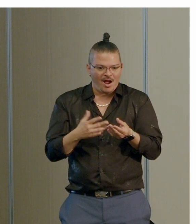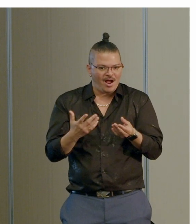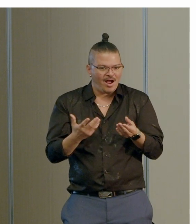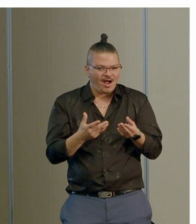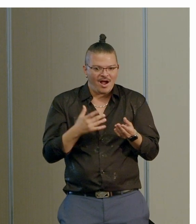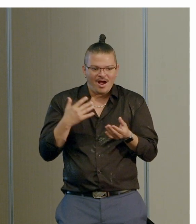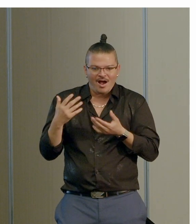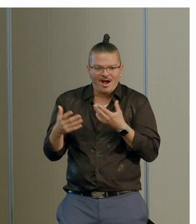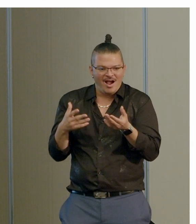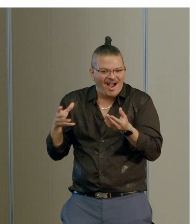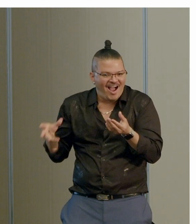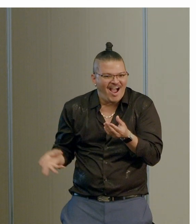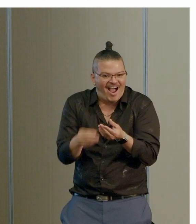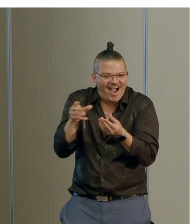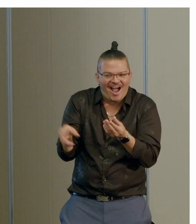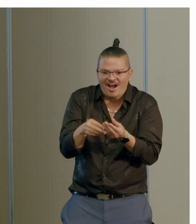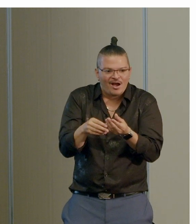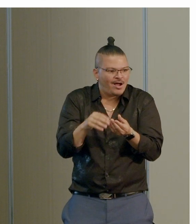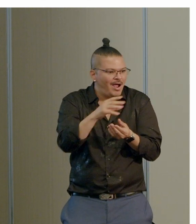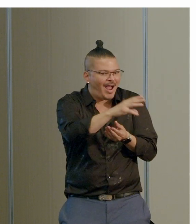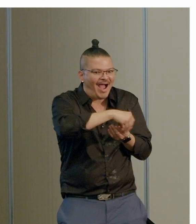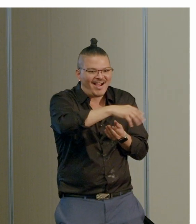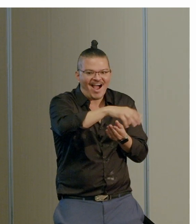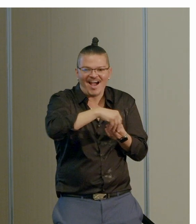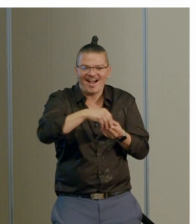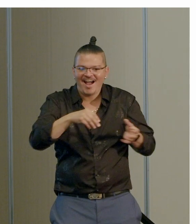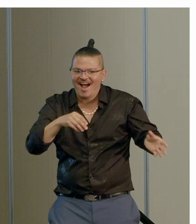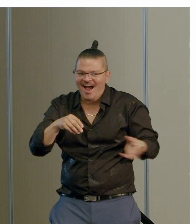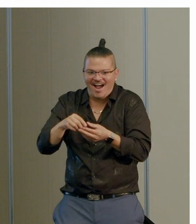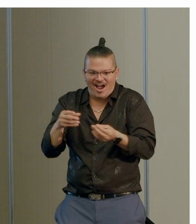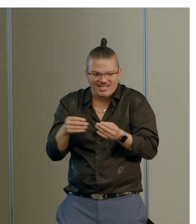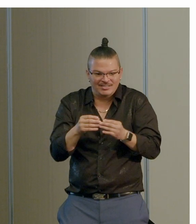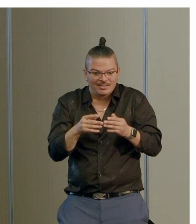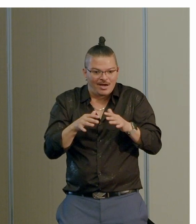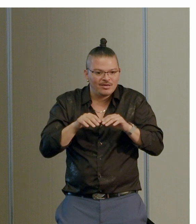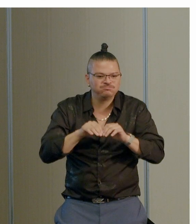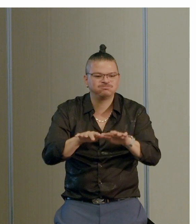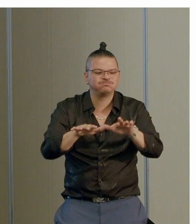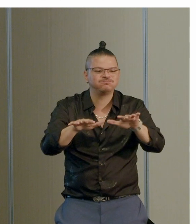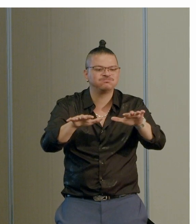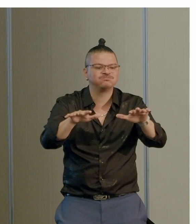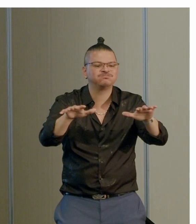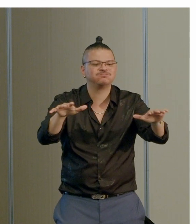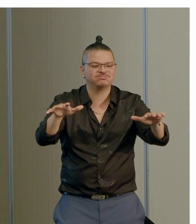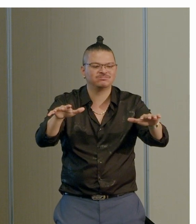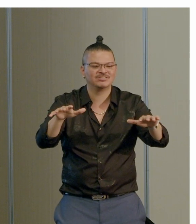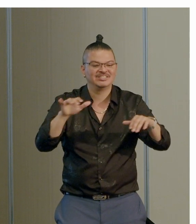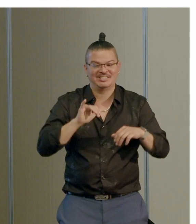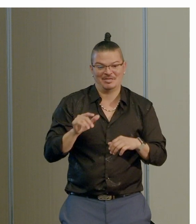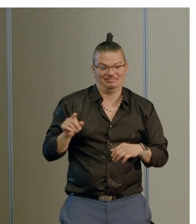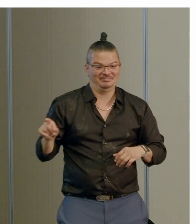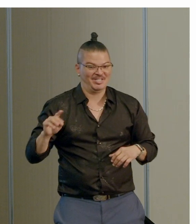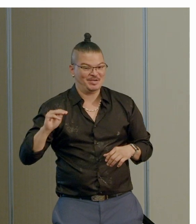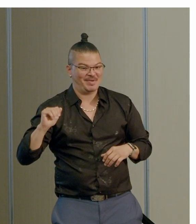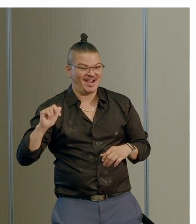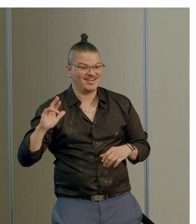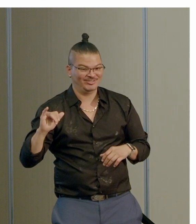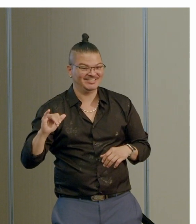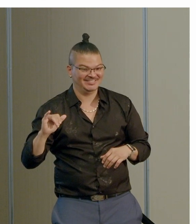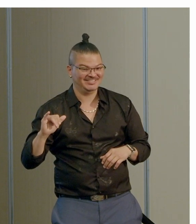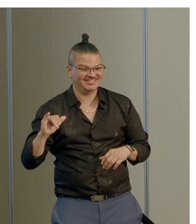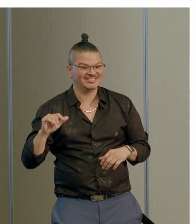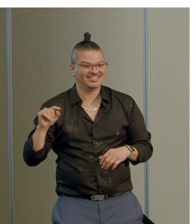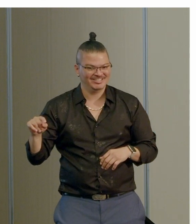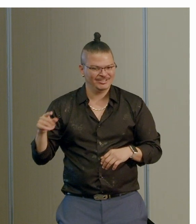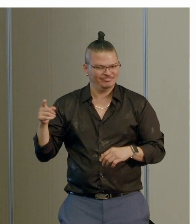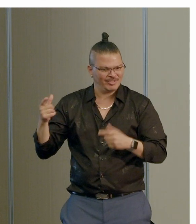Mary as an example herself in such a short period of time, making these huge changes that started as seeds, but they've really,